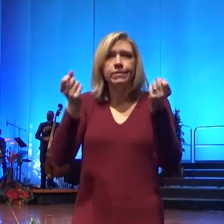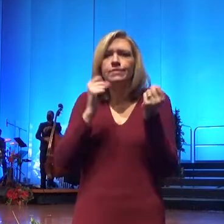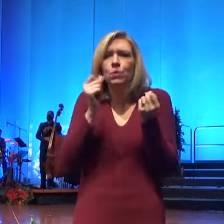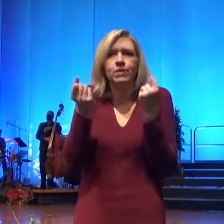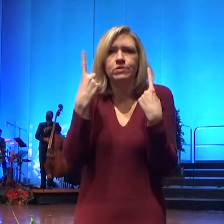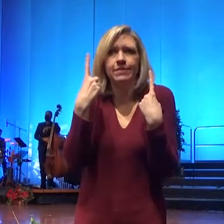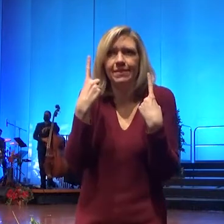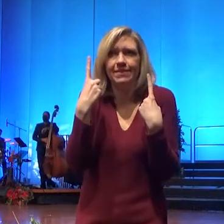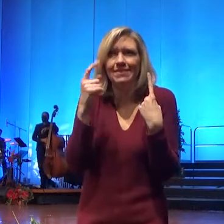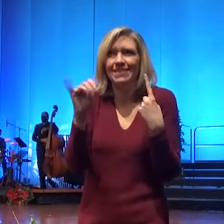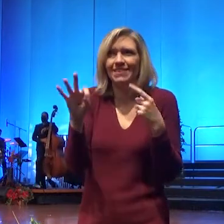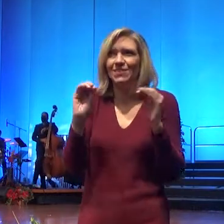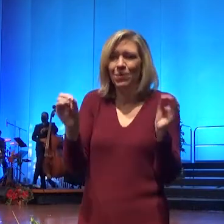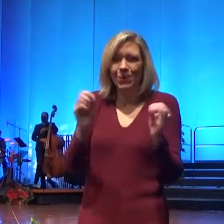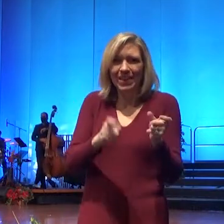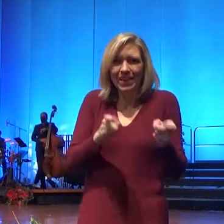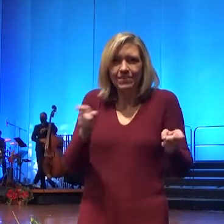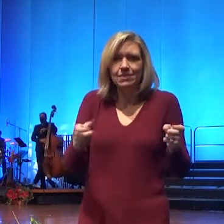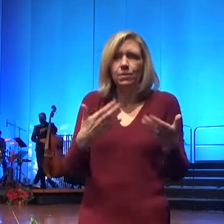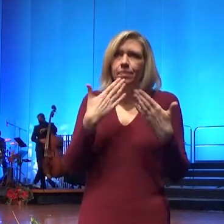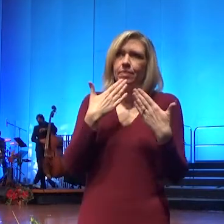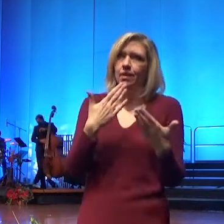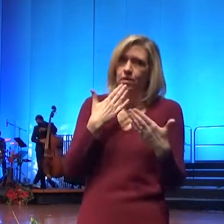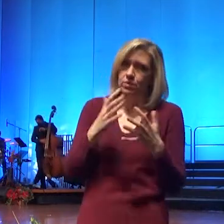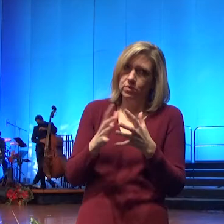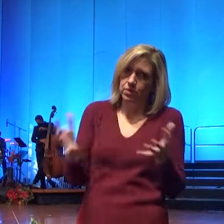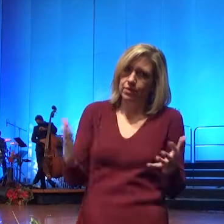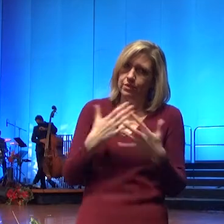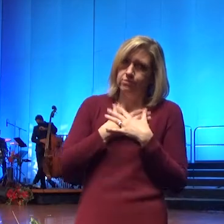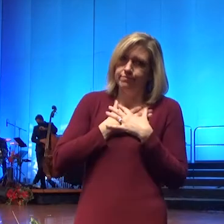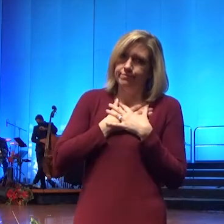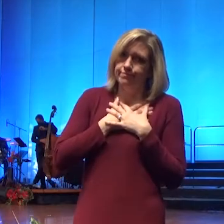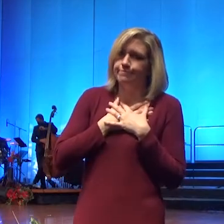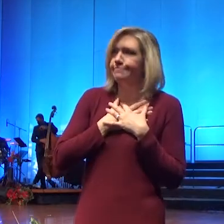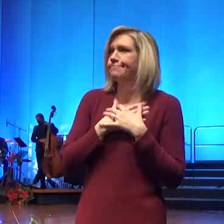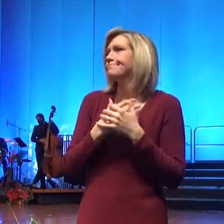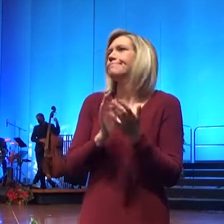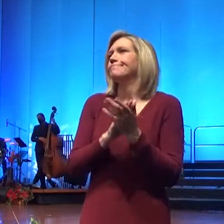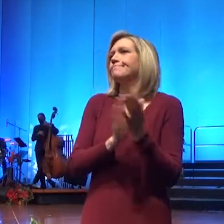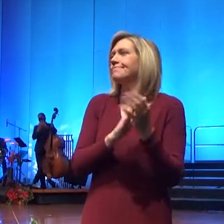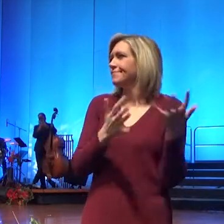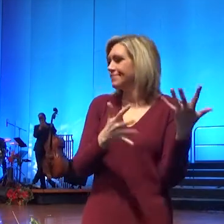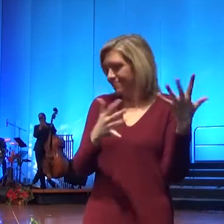have it, right? So thank you so much.